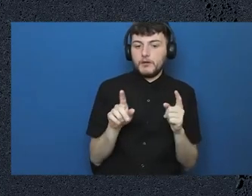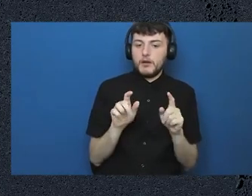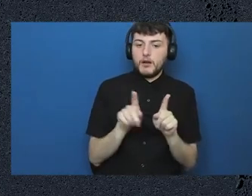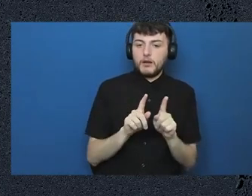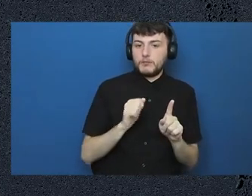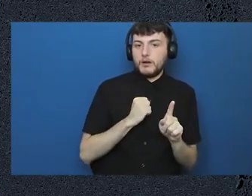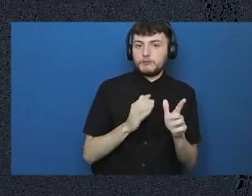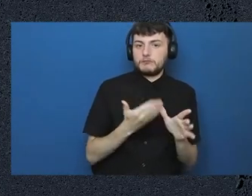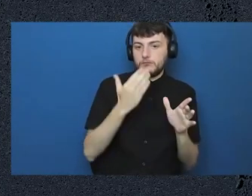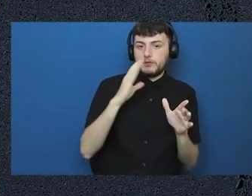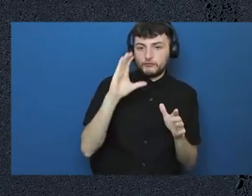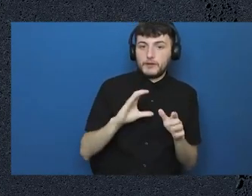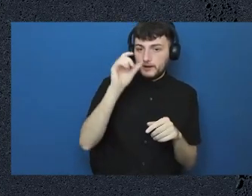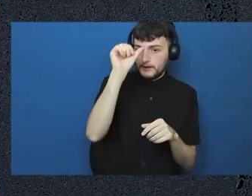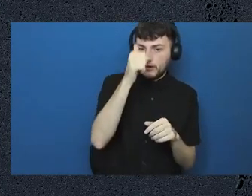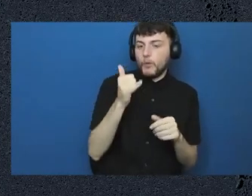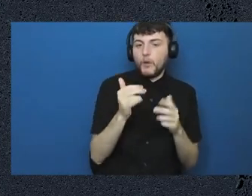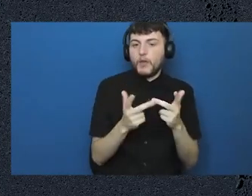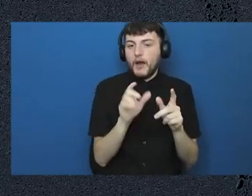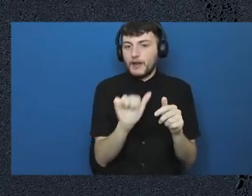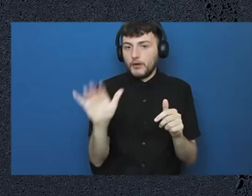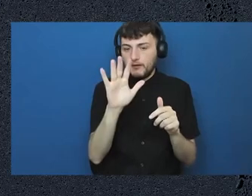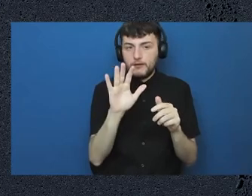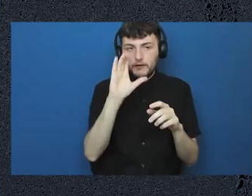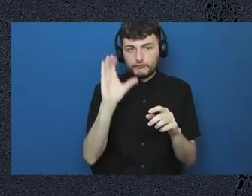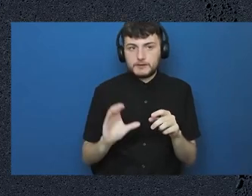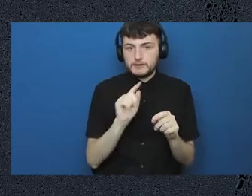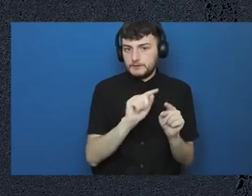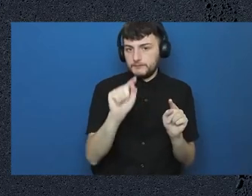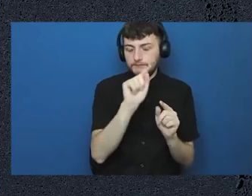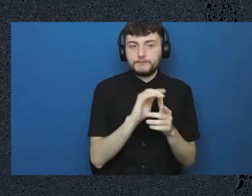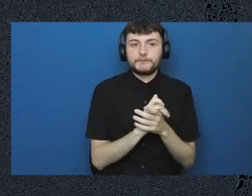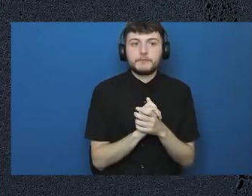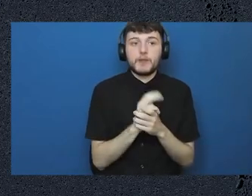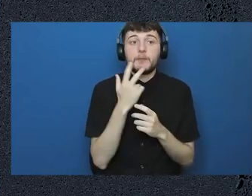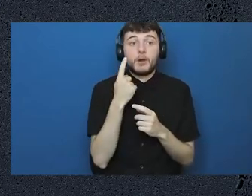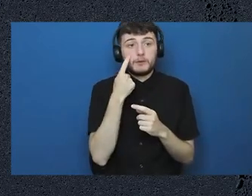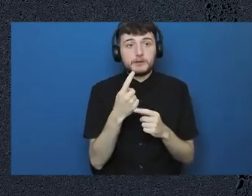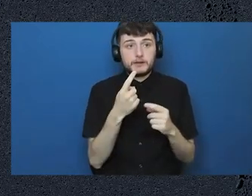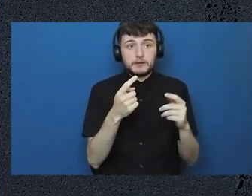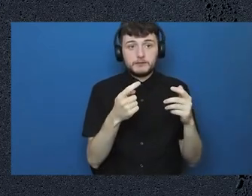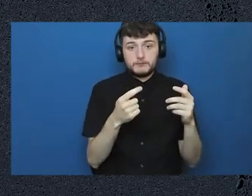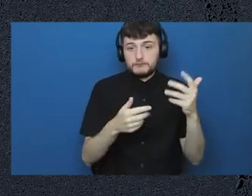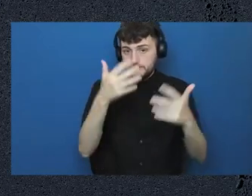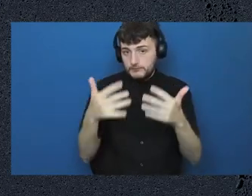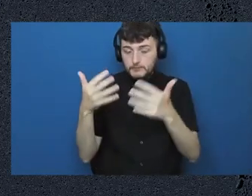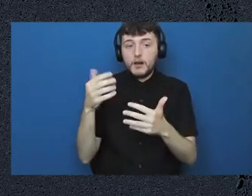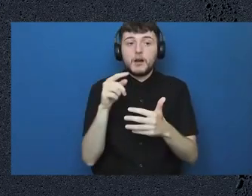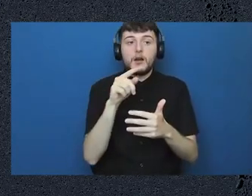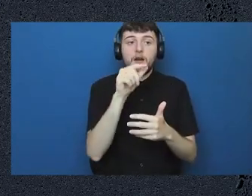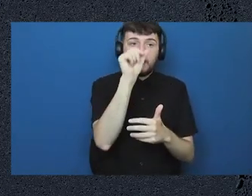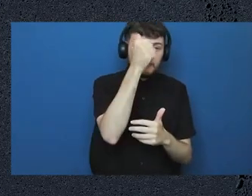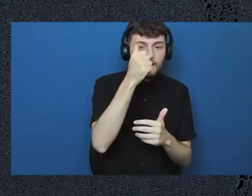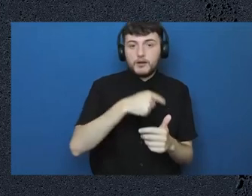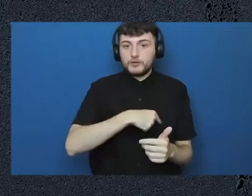Asia or China. Like if you look at the graphs, you'll find the number of girls doing STEM in India or in China is